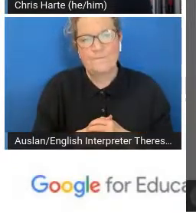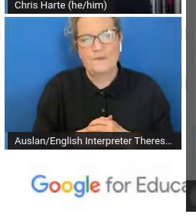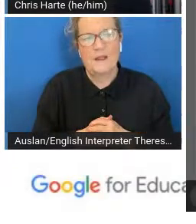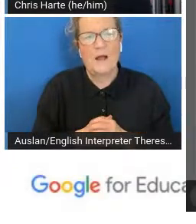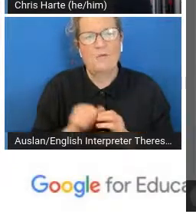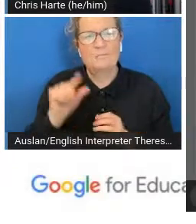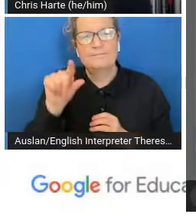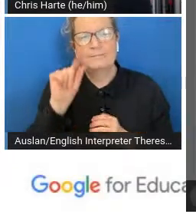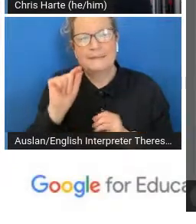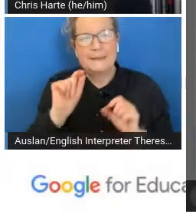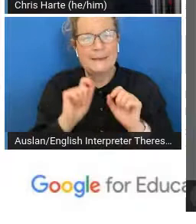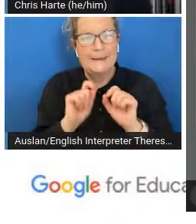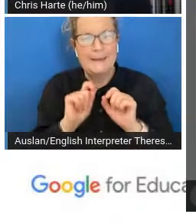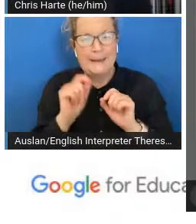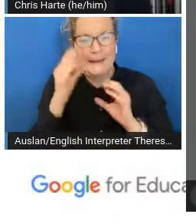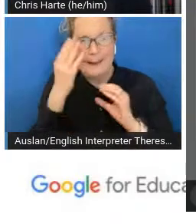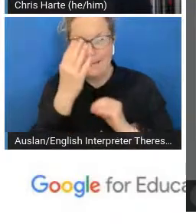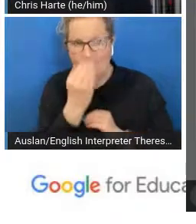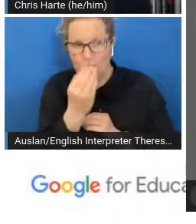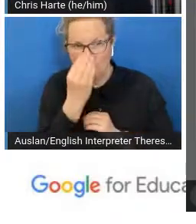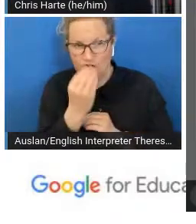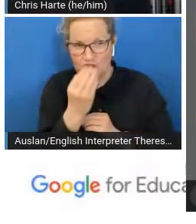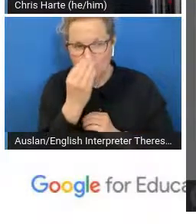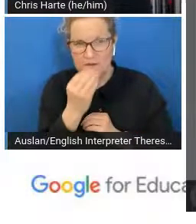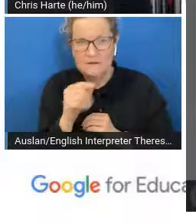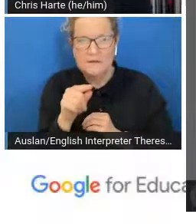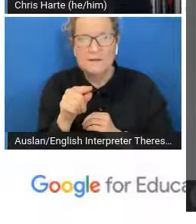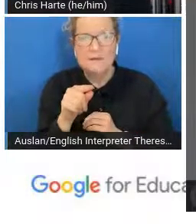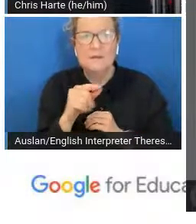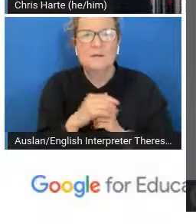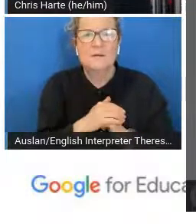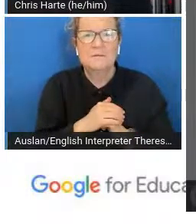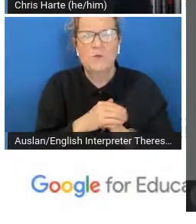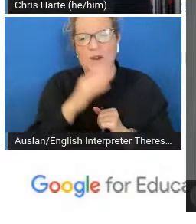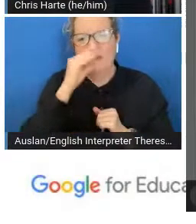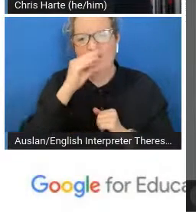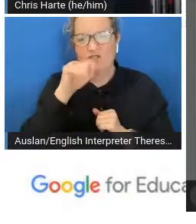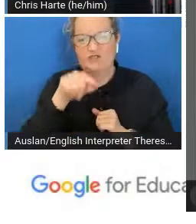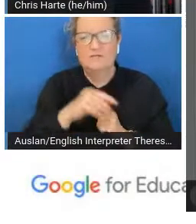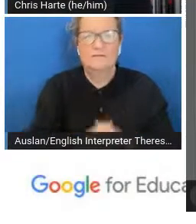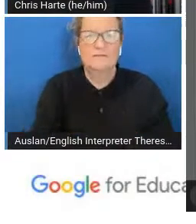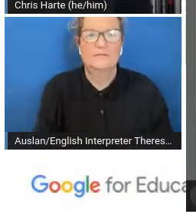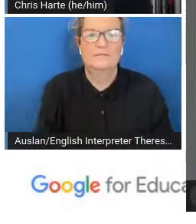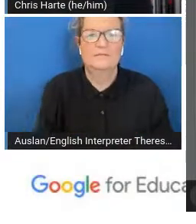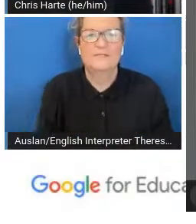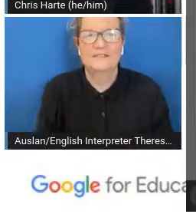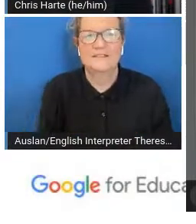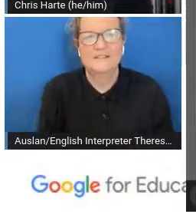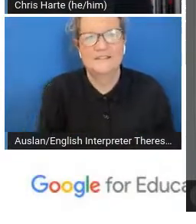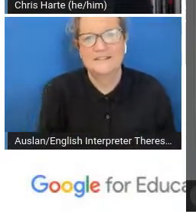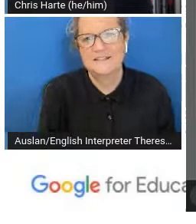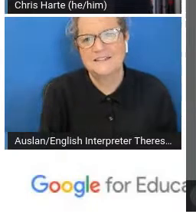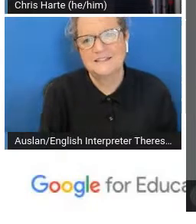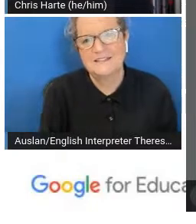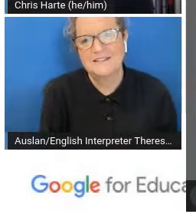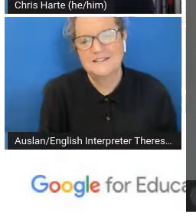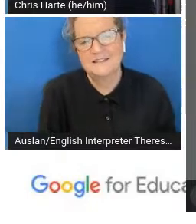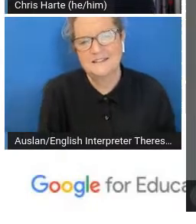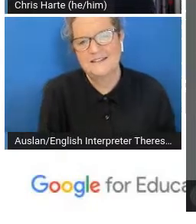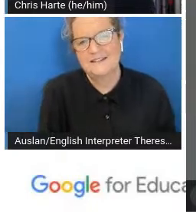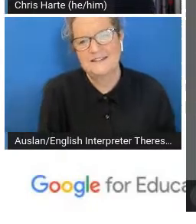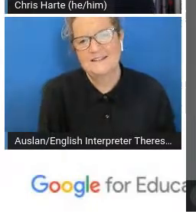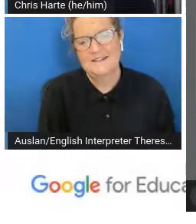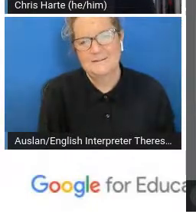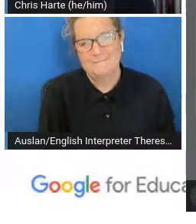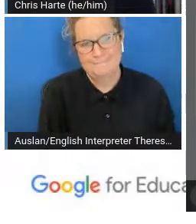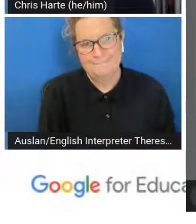either go into like my Google Images or my Drive or on my Chromebook. I might just browse, click on Debono JPEG. And that is